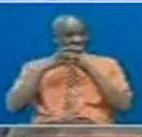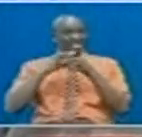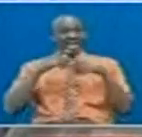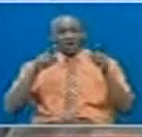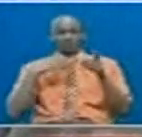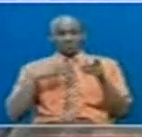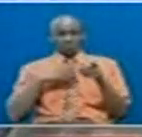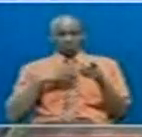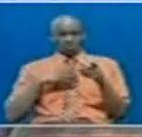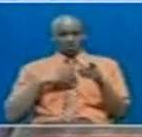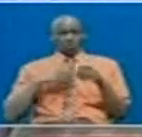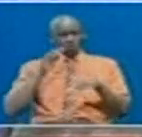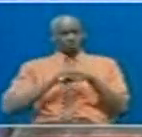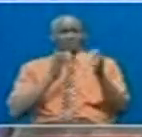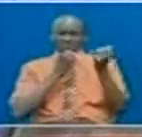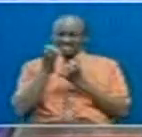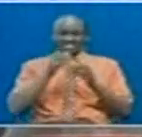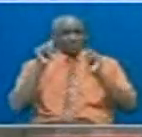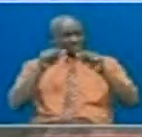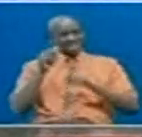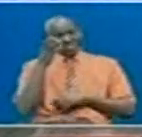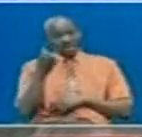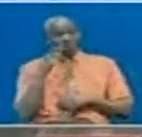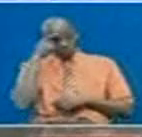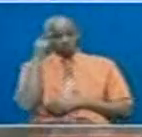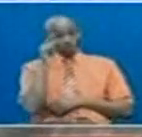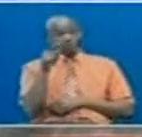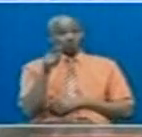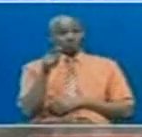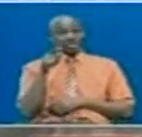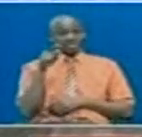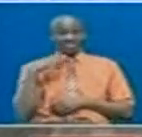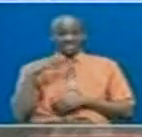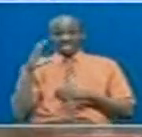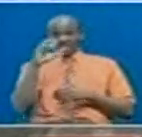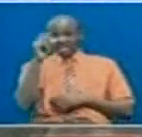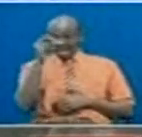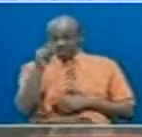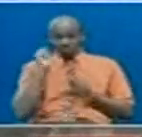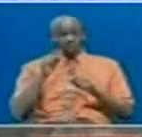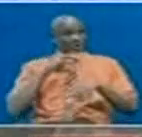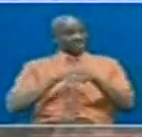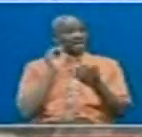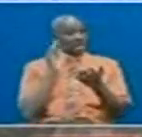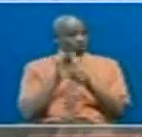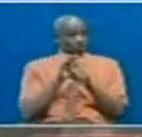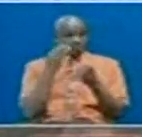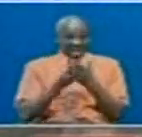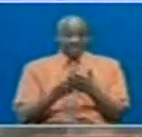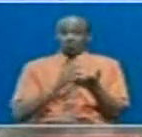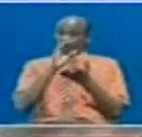allows incredible business abilities because of the closeness of those clans. They can generate capital. They can